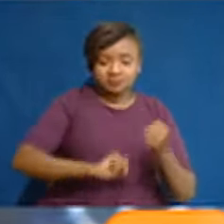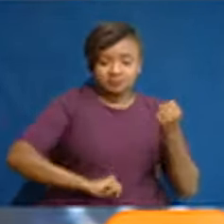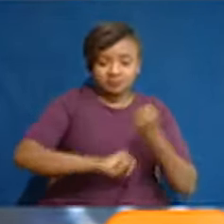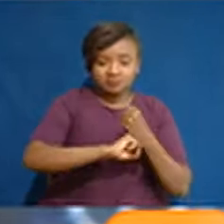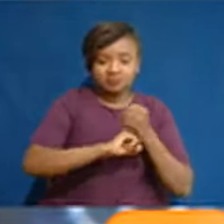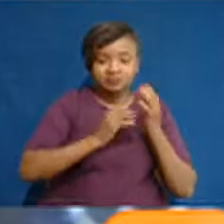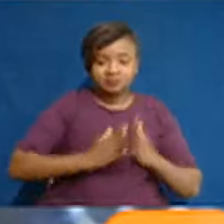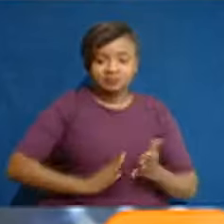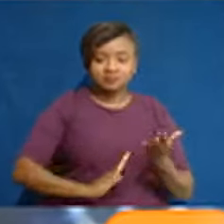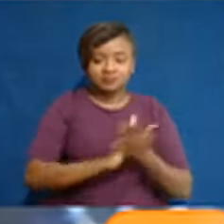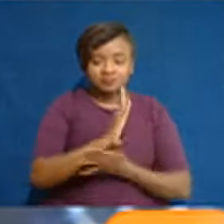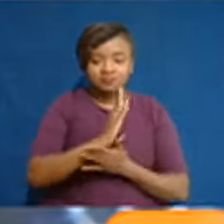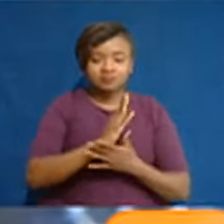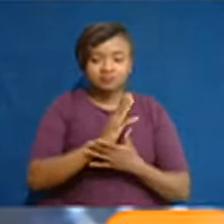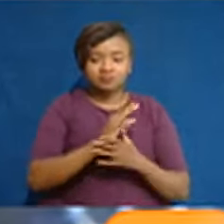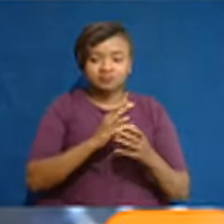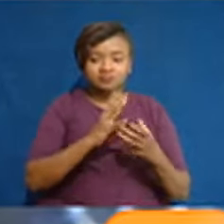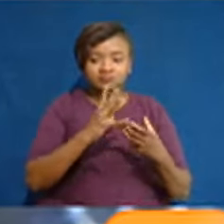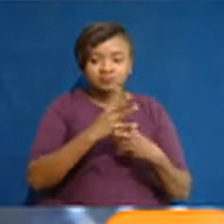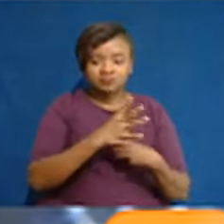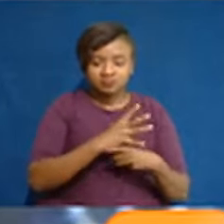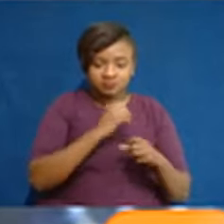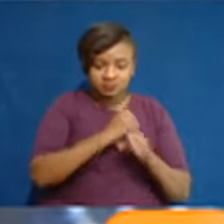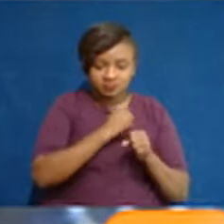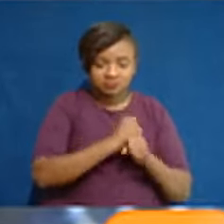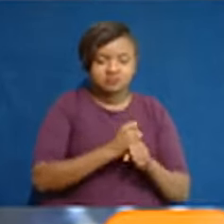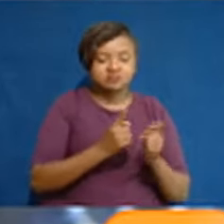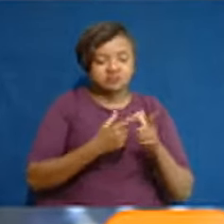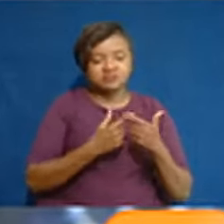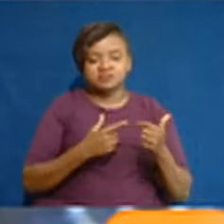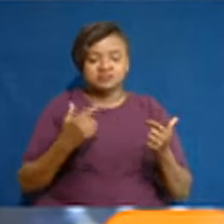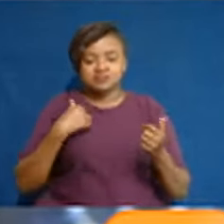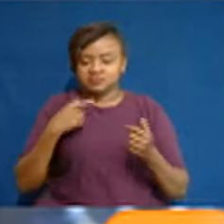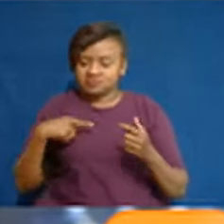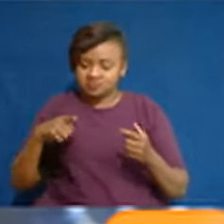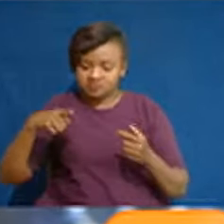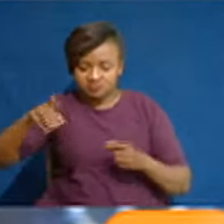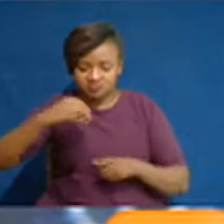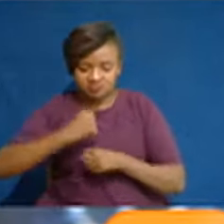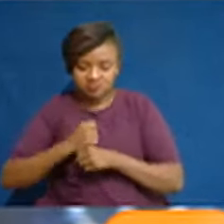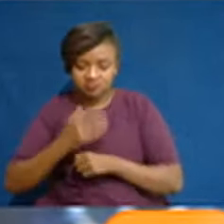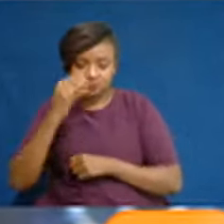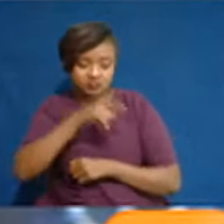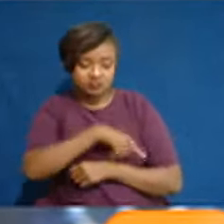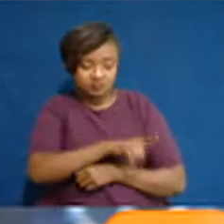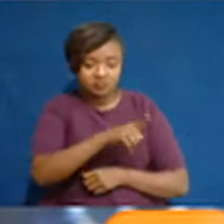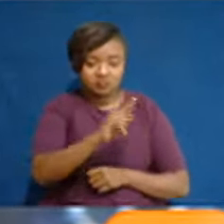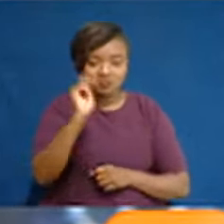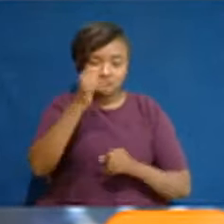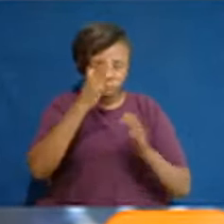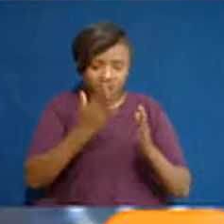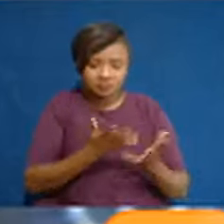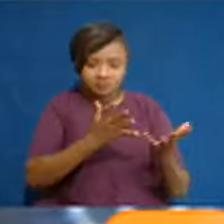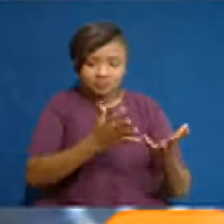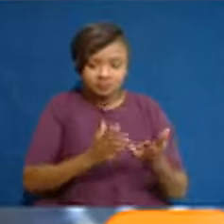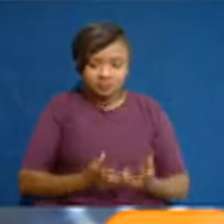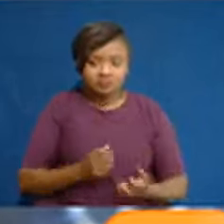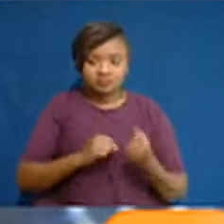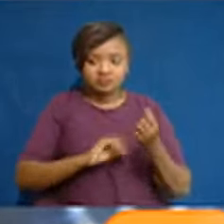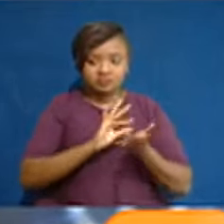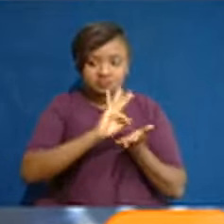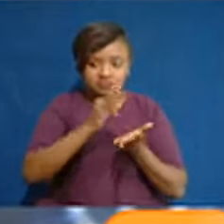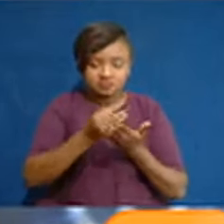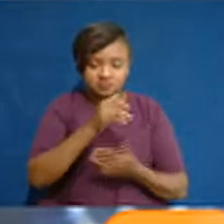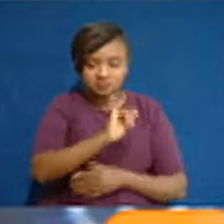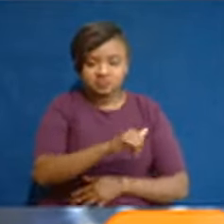then my work as Amnesty International is not complete. Kenyans need to fund this work because it is essentially in the national interest. And I think